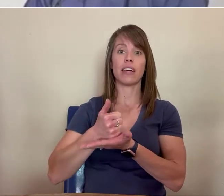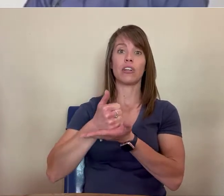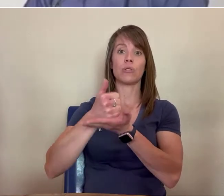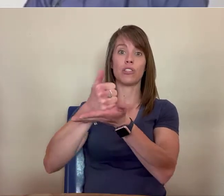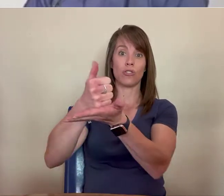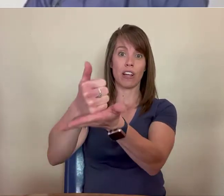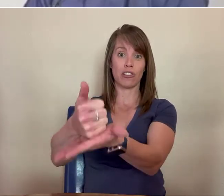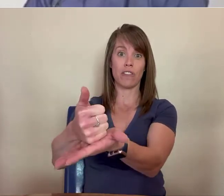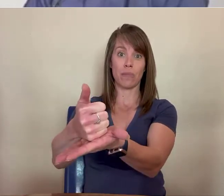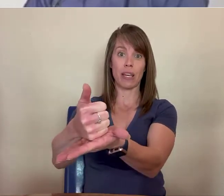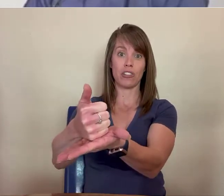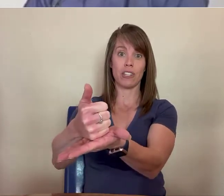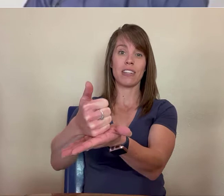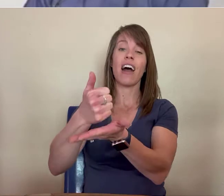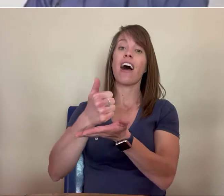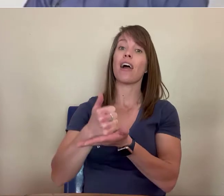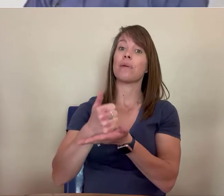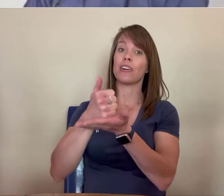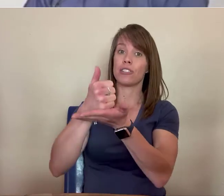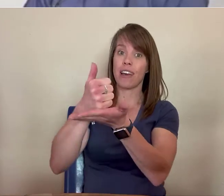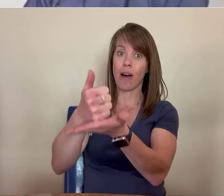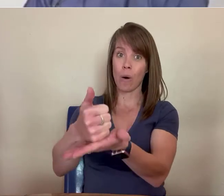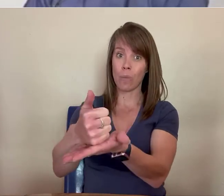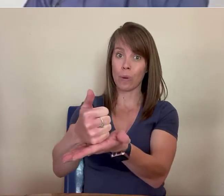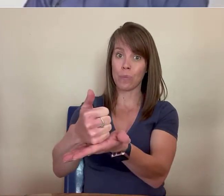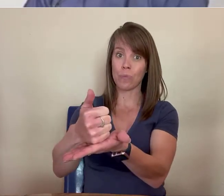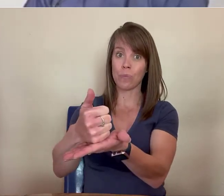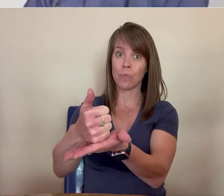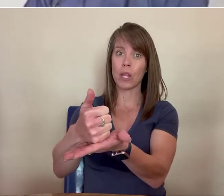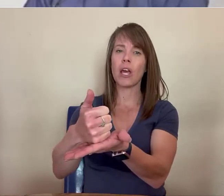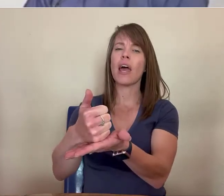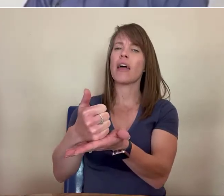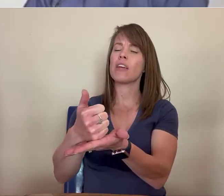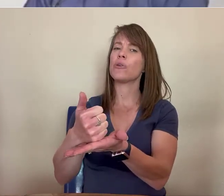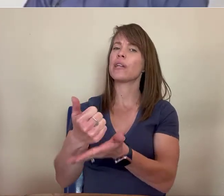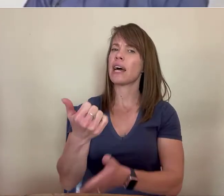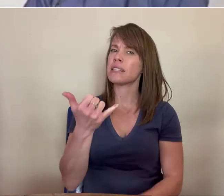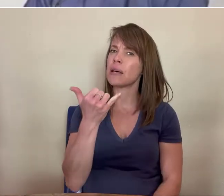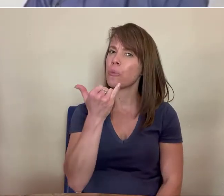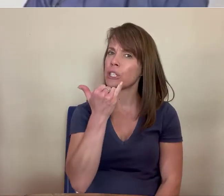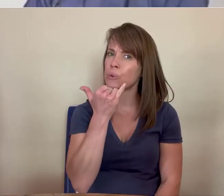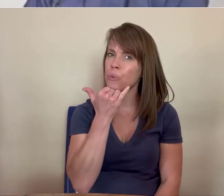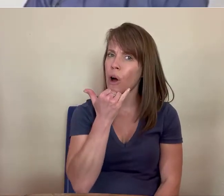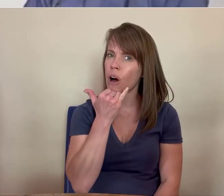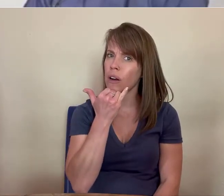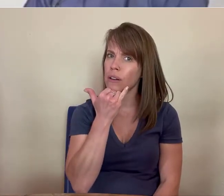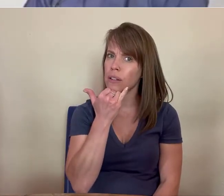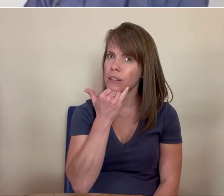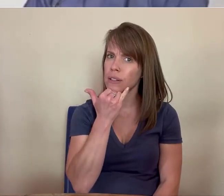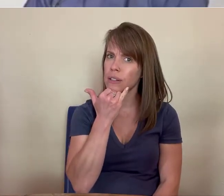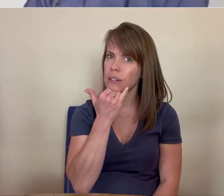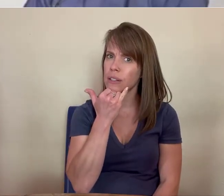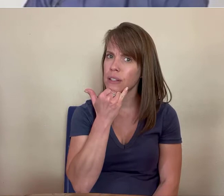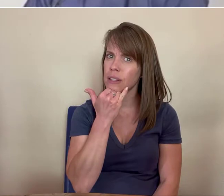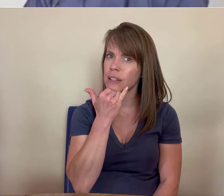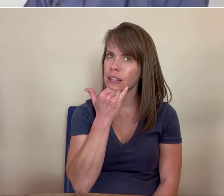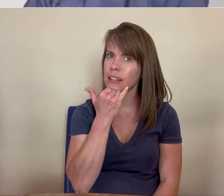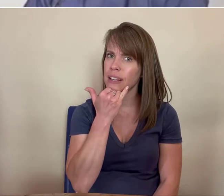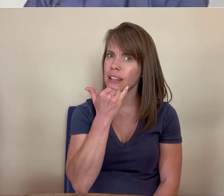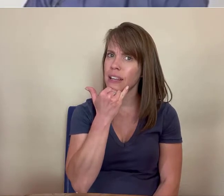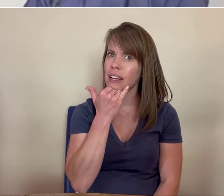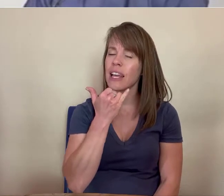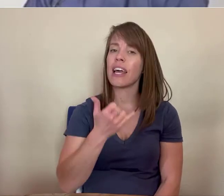and the sign goes in the direction of the patient. I'm here to help. And then you can ask them what's wrong.